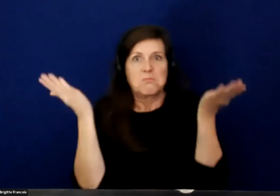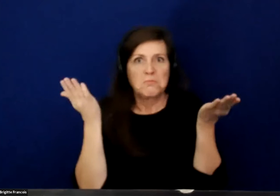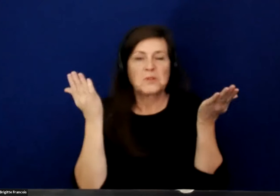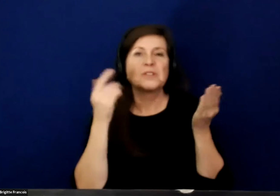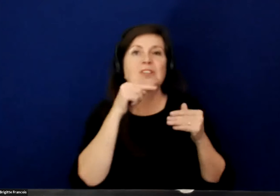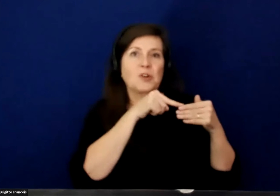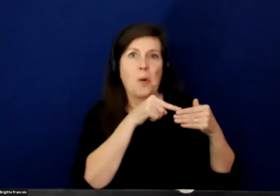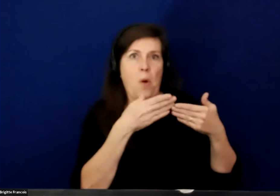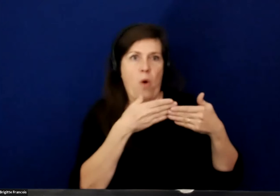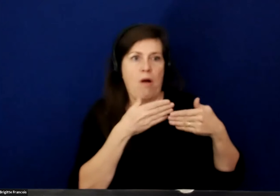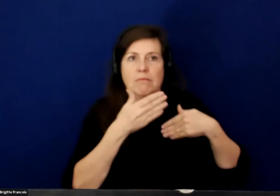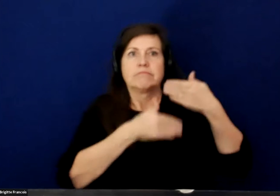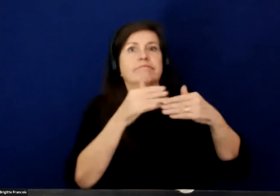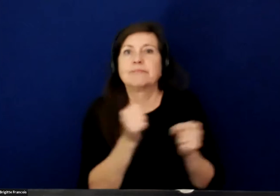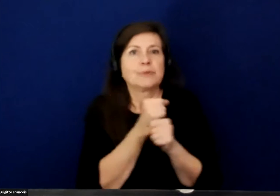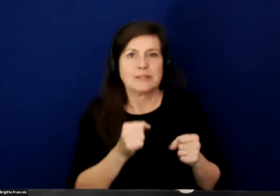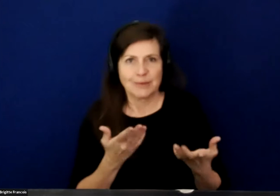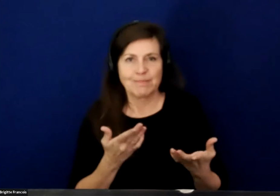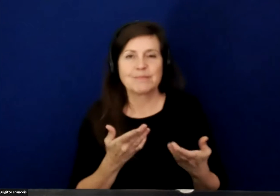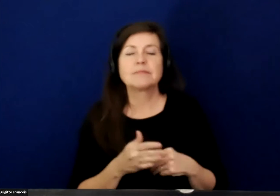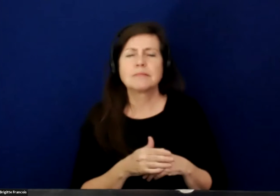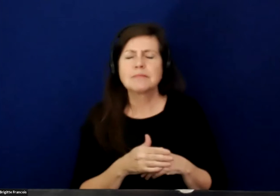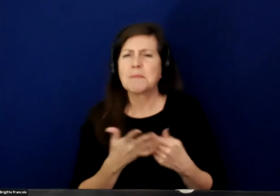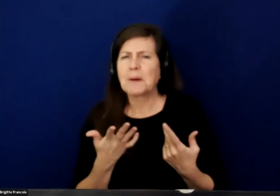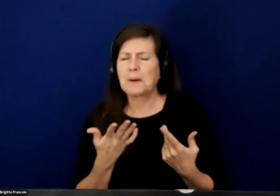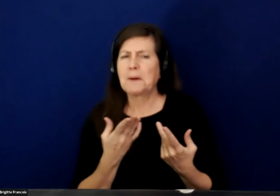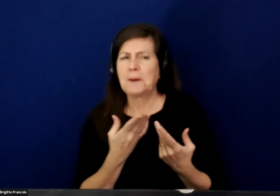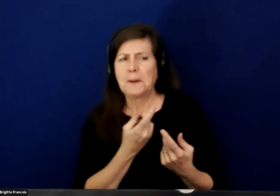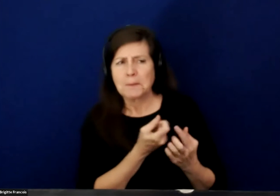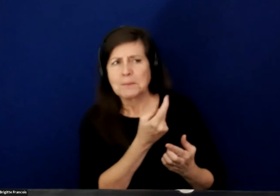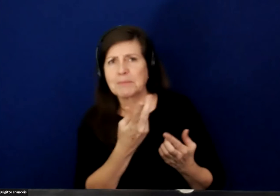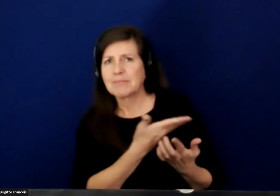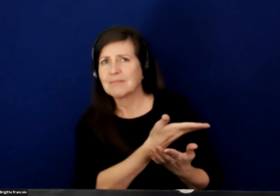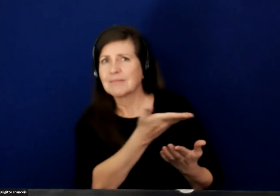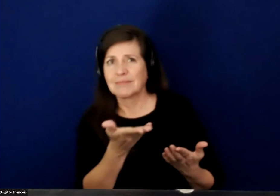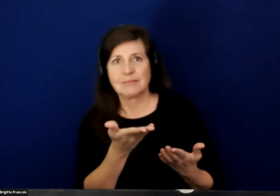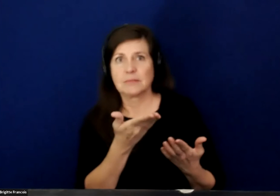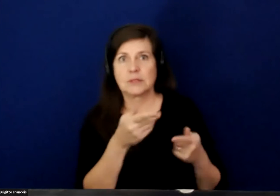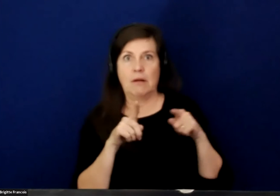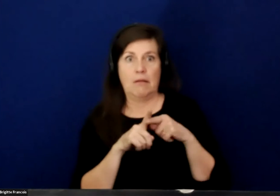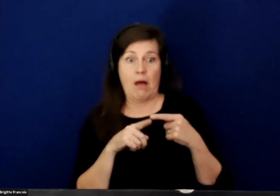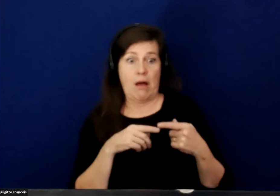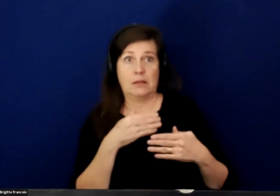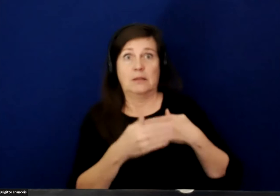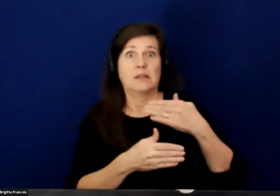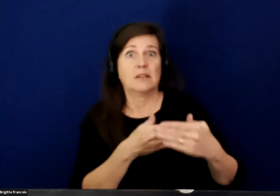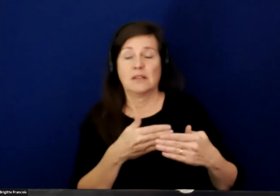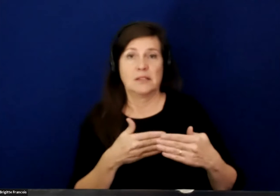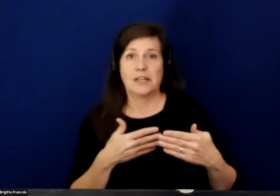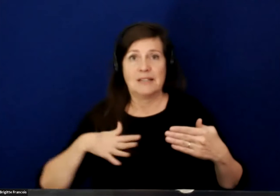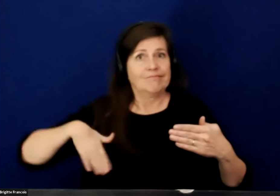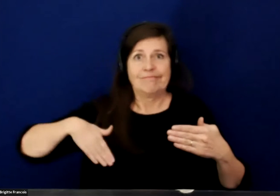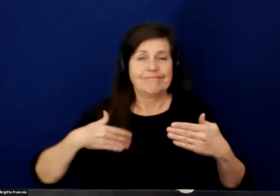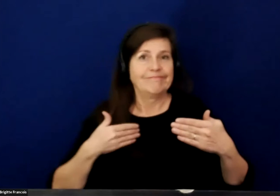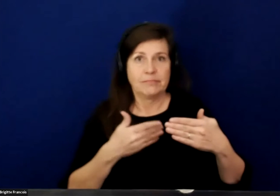do this in parallel, of course, because quite a few of us are later in that stage. We have the